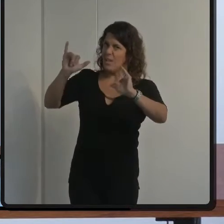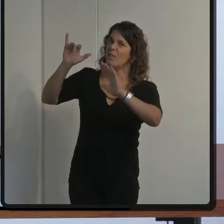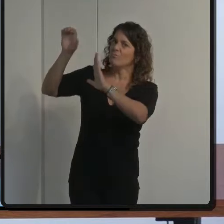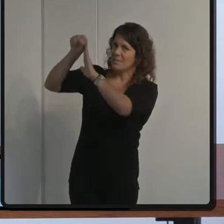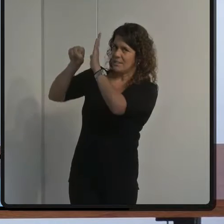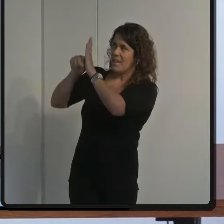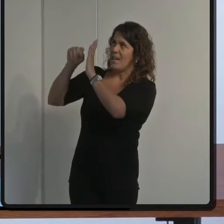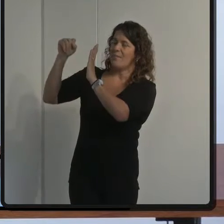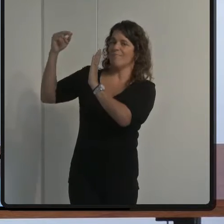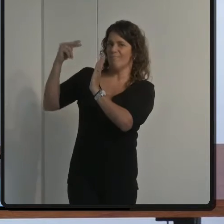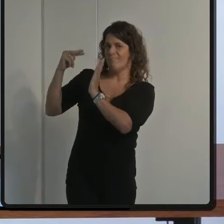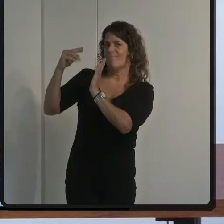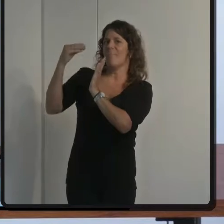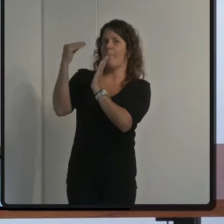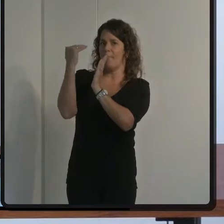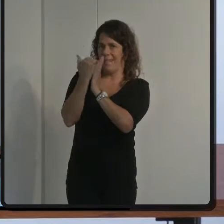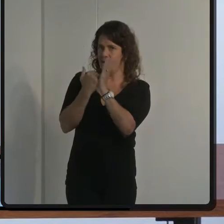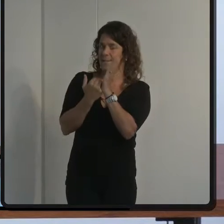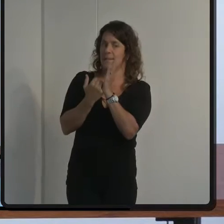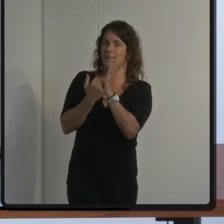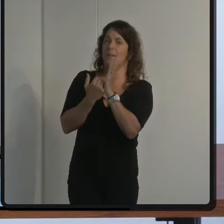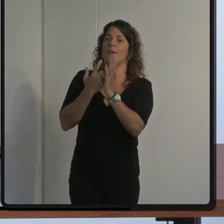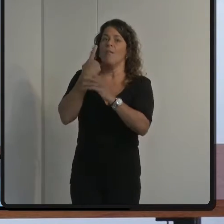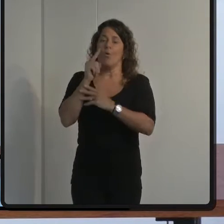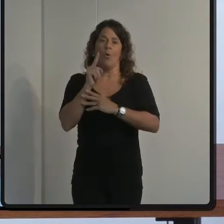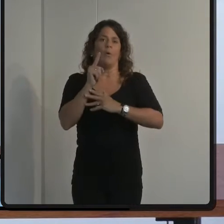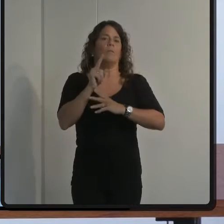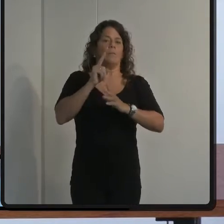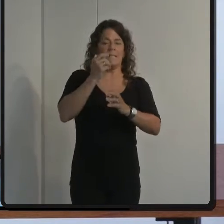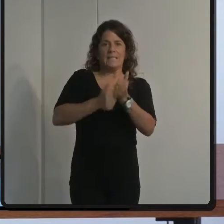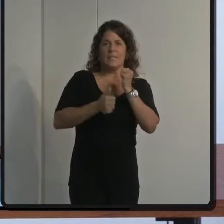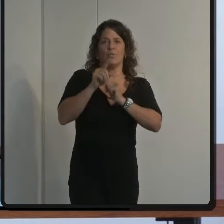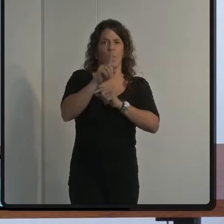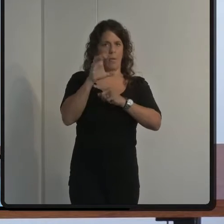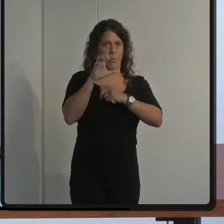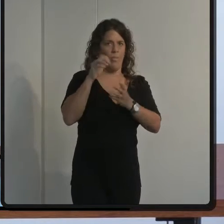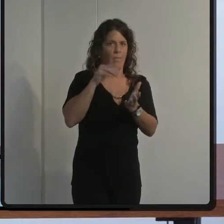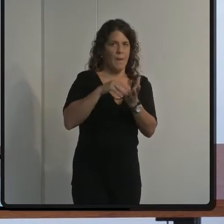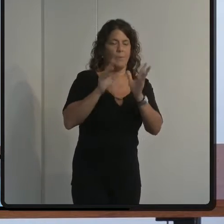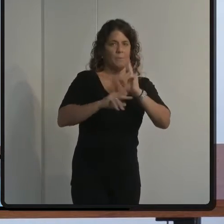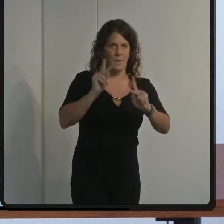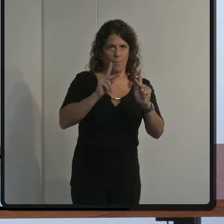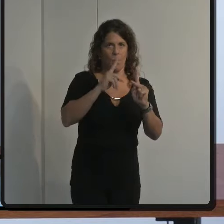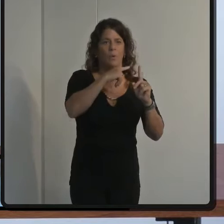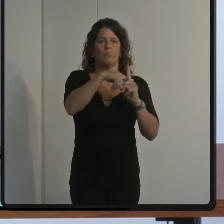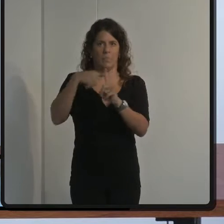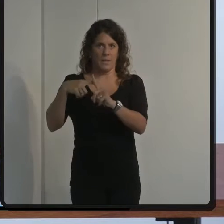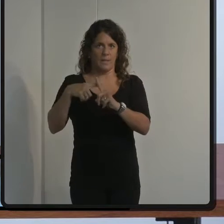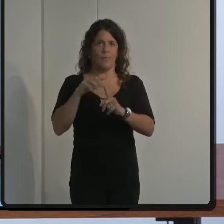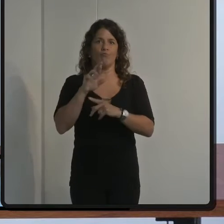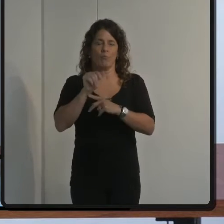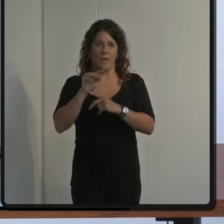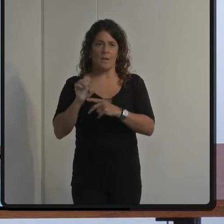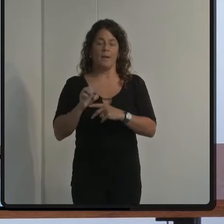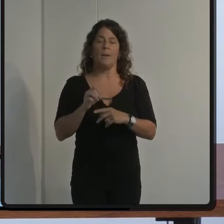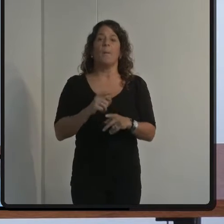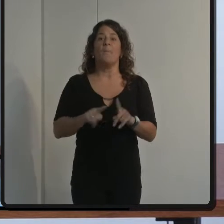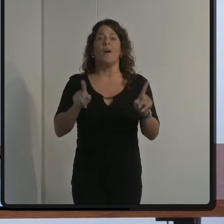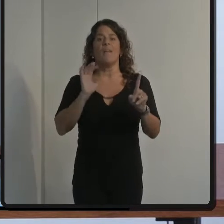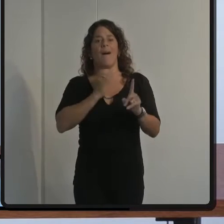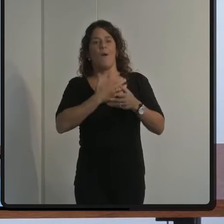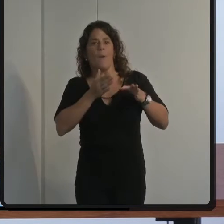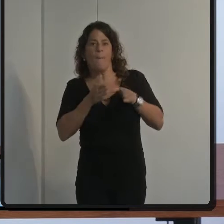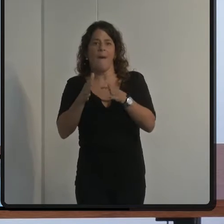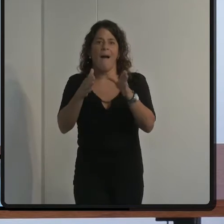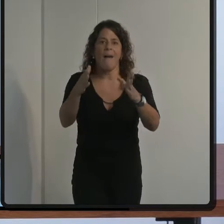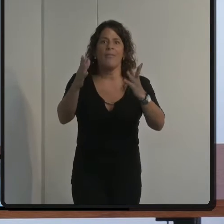per 100,000 residents, the path to get entirely off the state monitoring list is clearly before us.